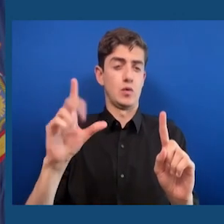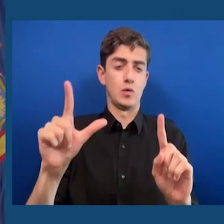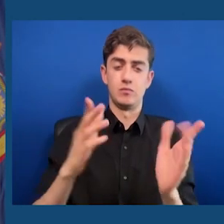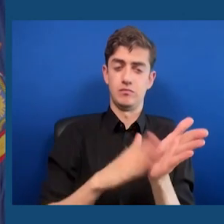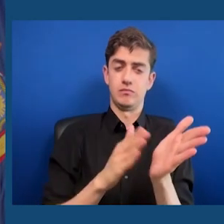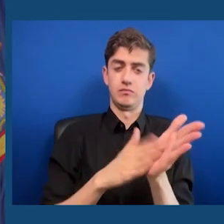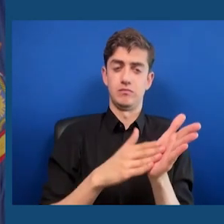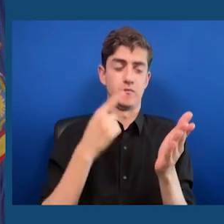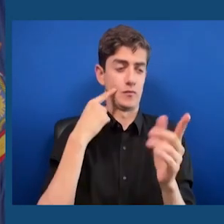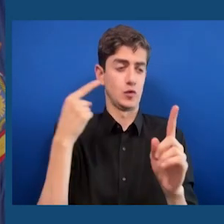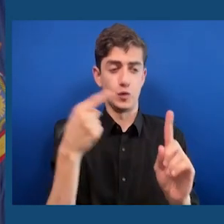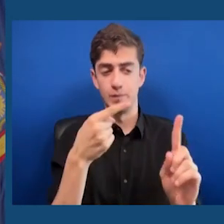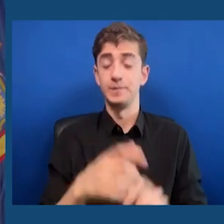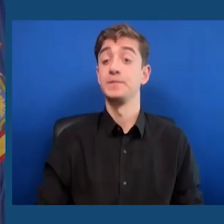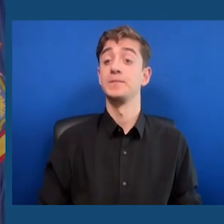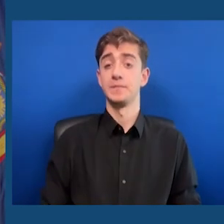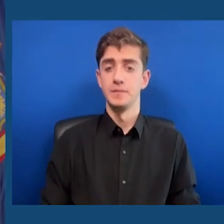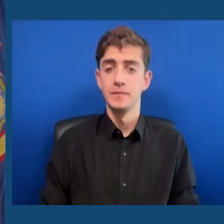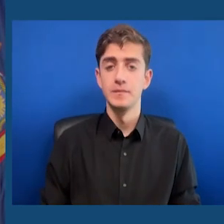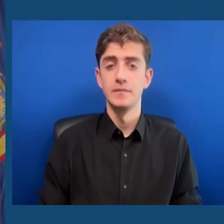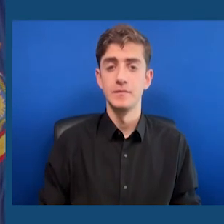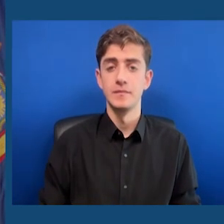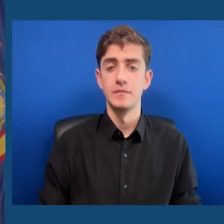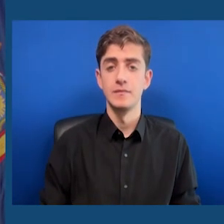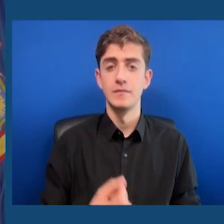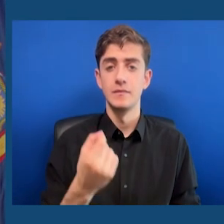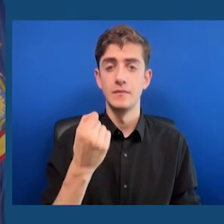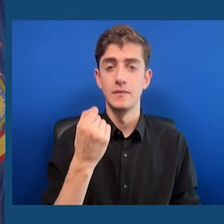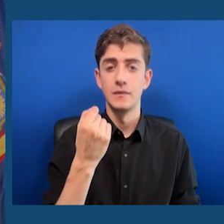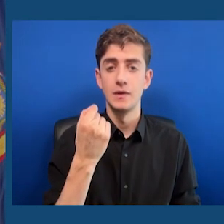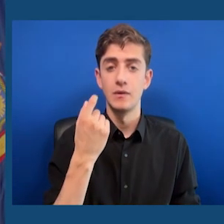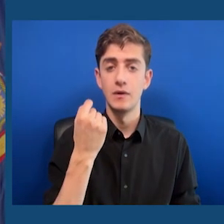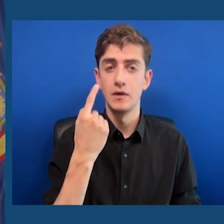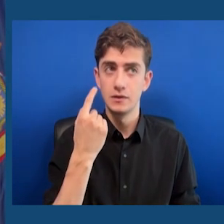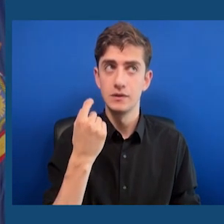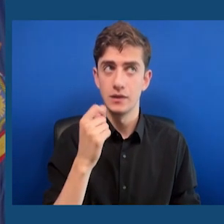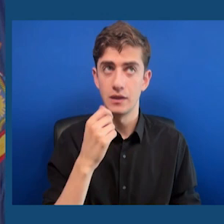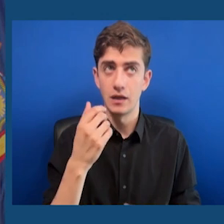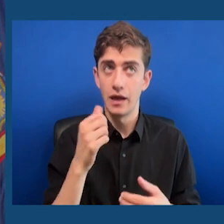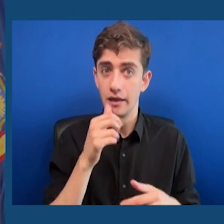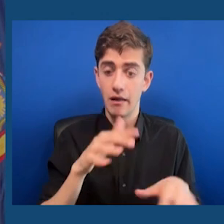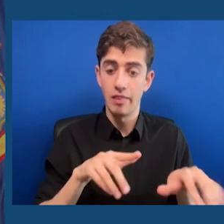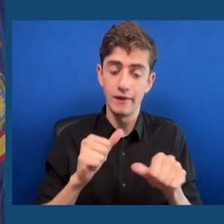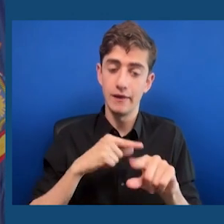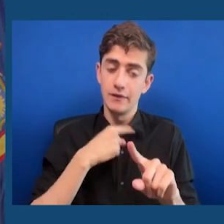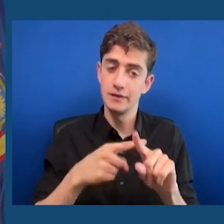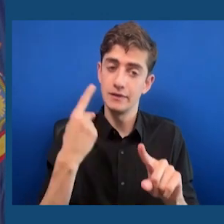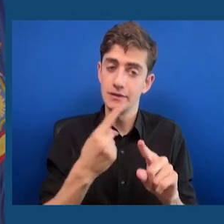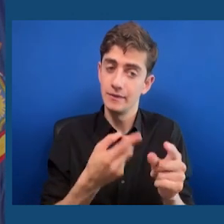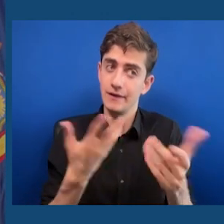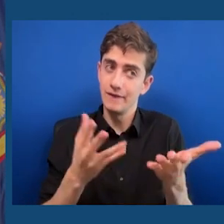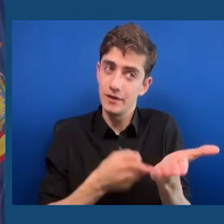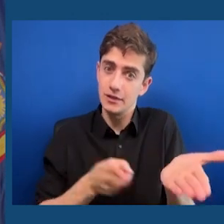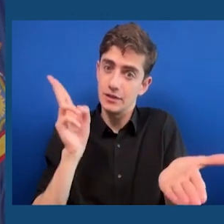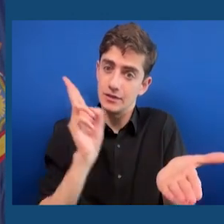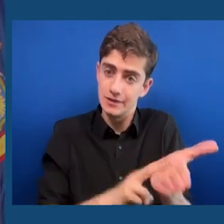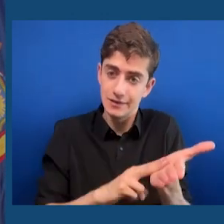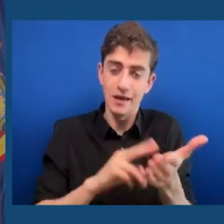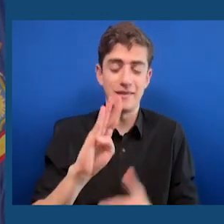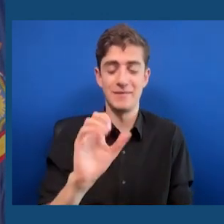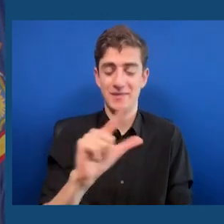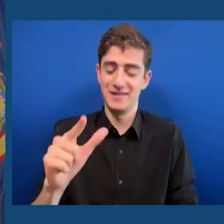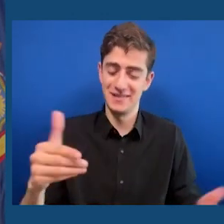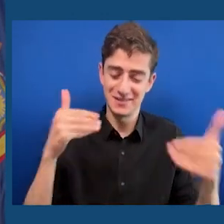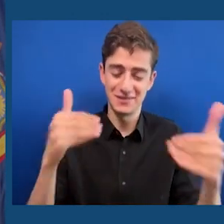Now, I'm not leaving here today until somebody told me we're signing the bill today. So let's get this bill signed. All right. Please remain seated while